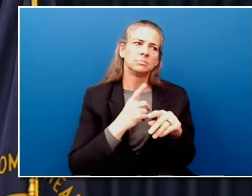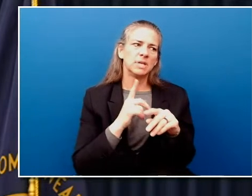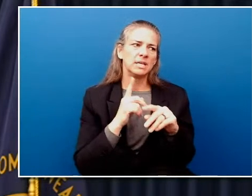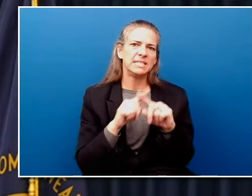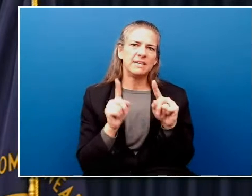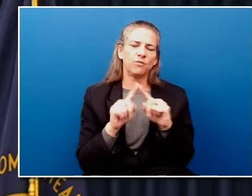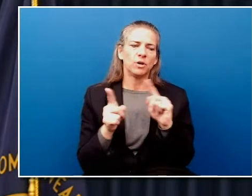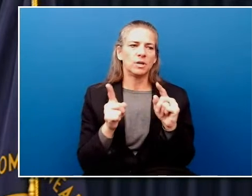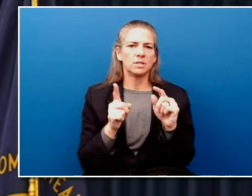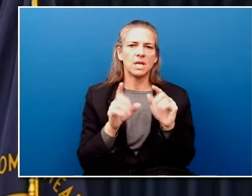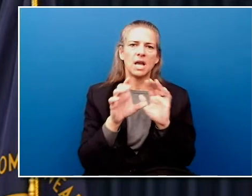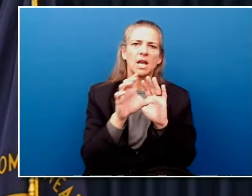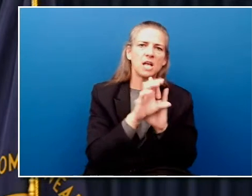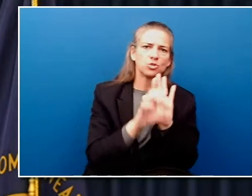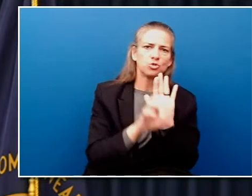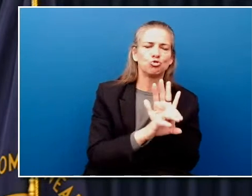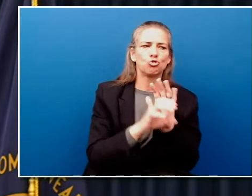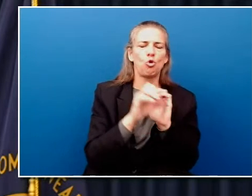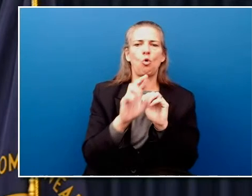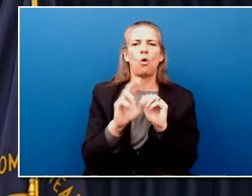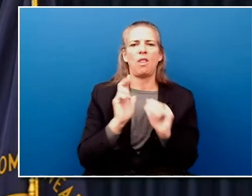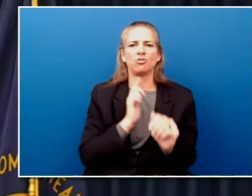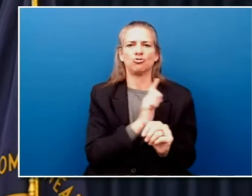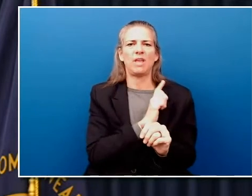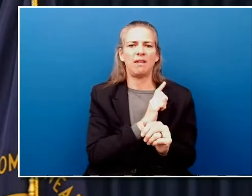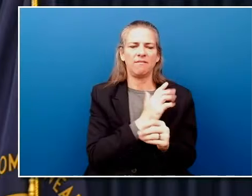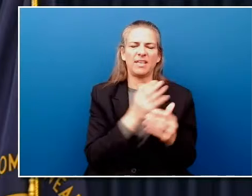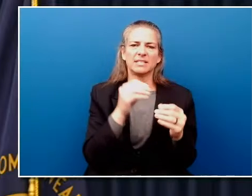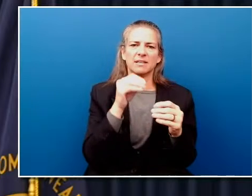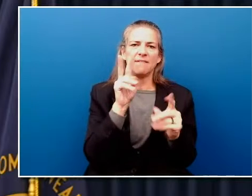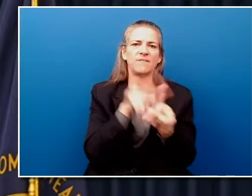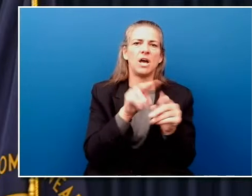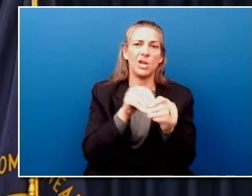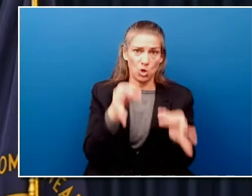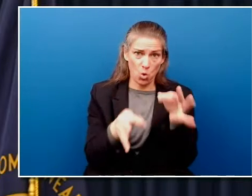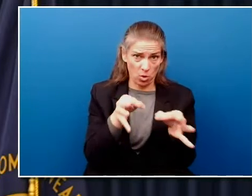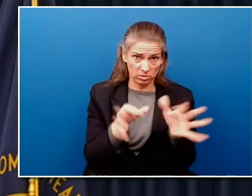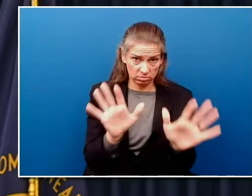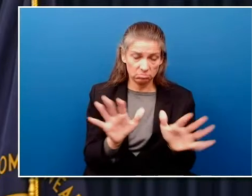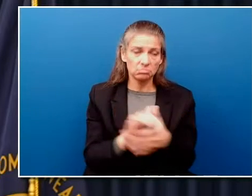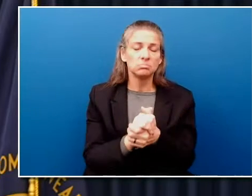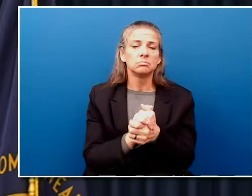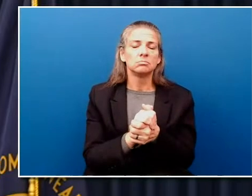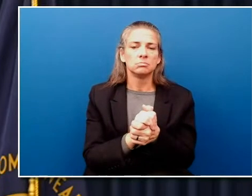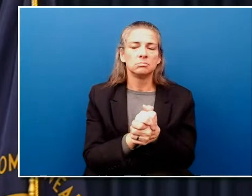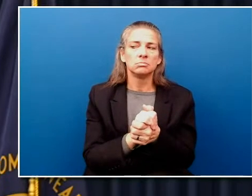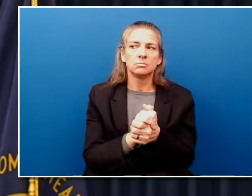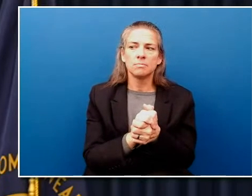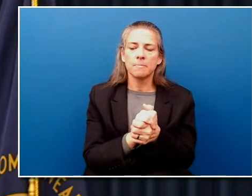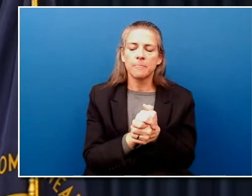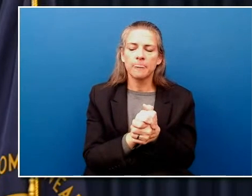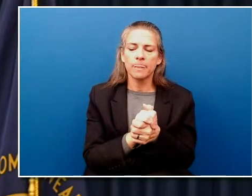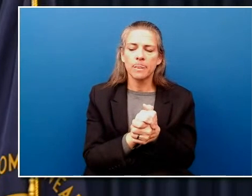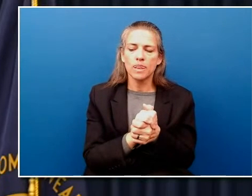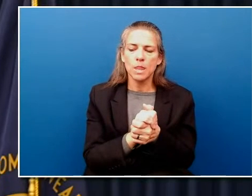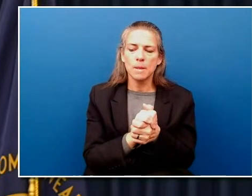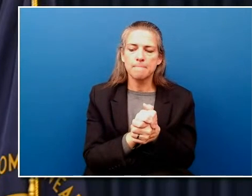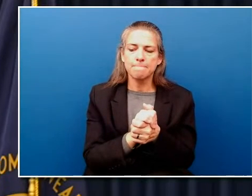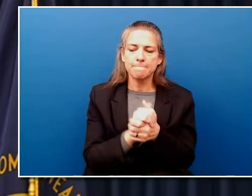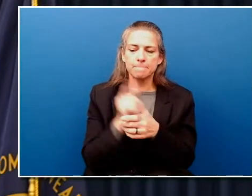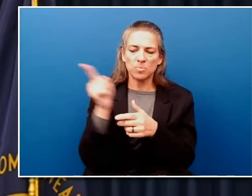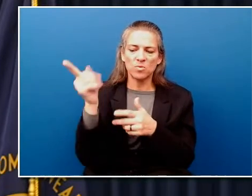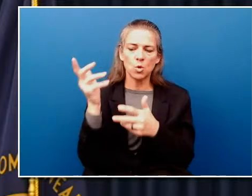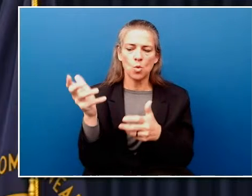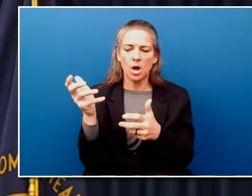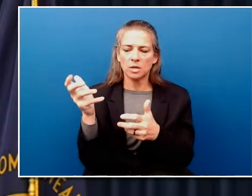legislative challenges are filed in courts. What it attempts to do is take the decision of venue entirely out of the